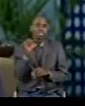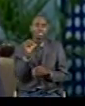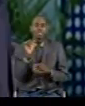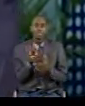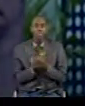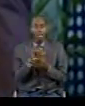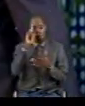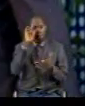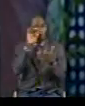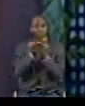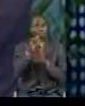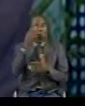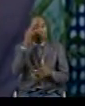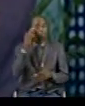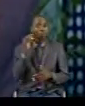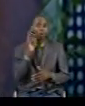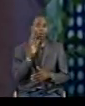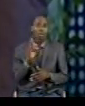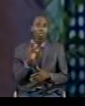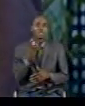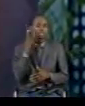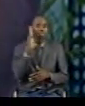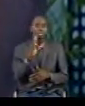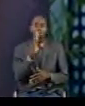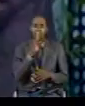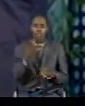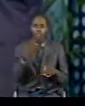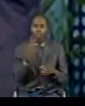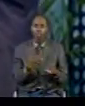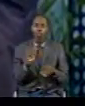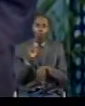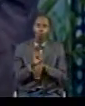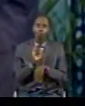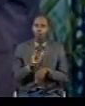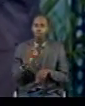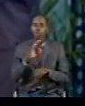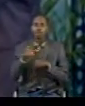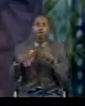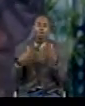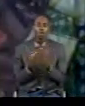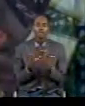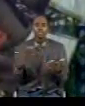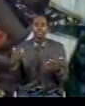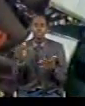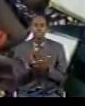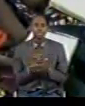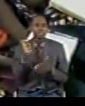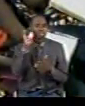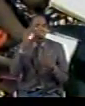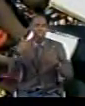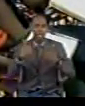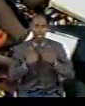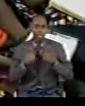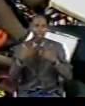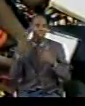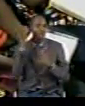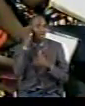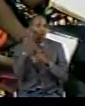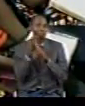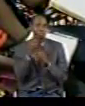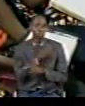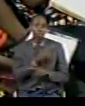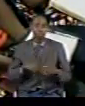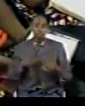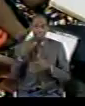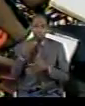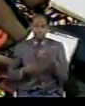there shall be a performance of those things that were told her from the Lord. What I tell you tonight,